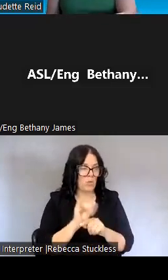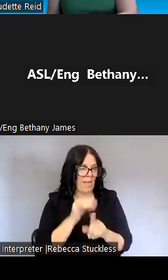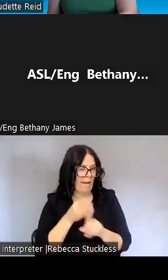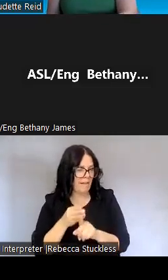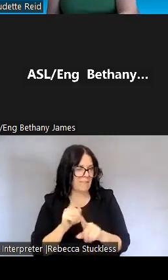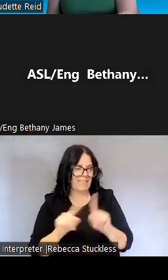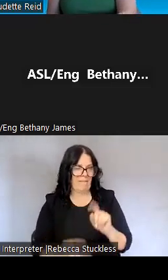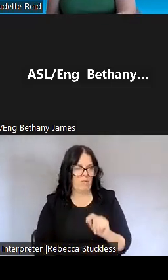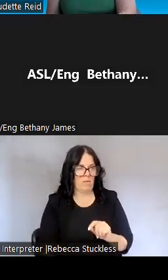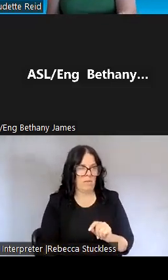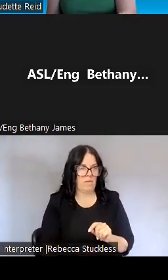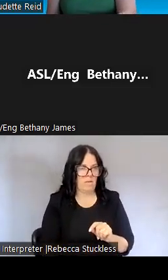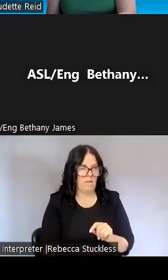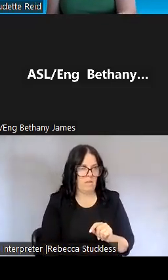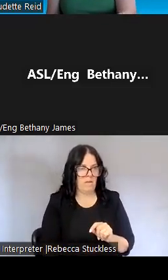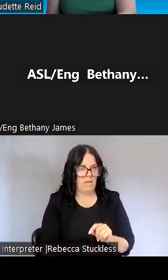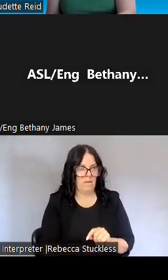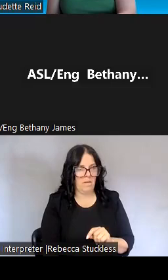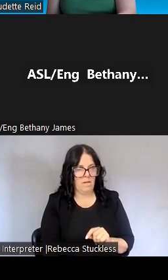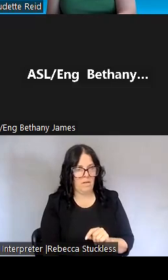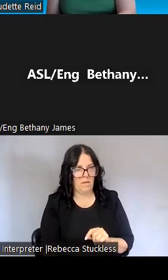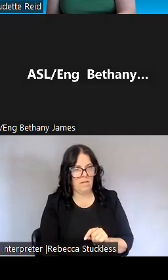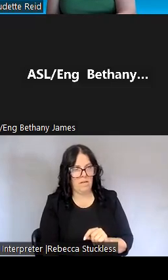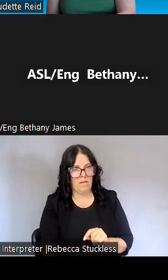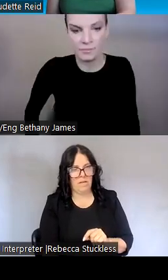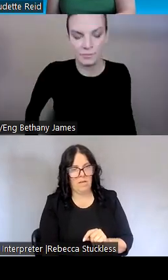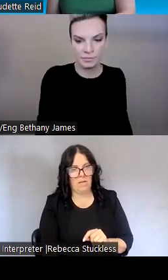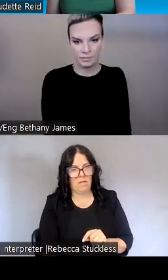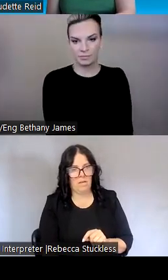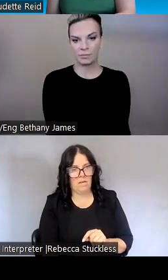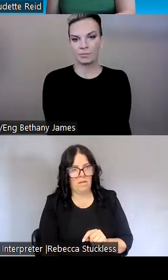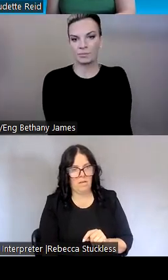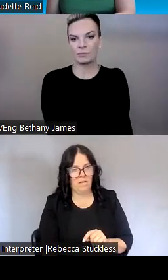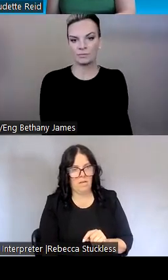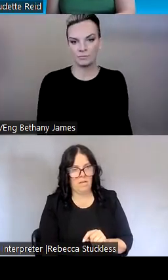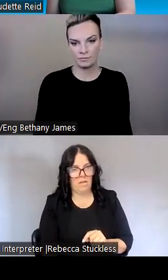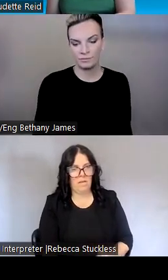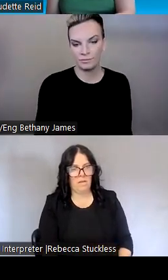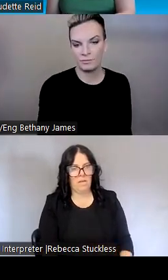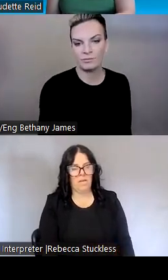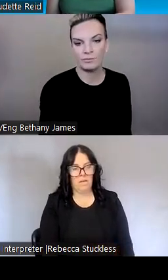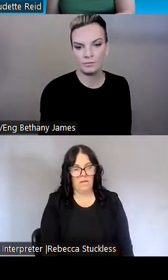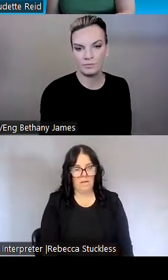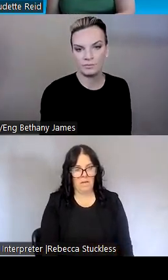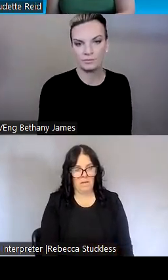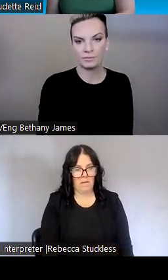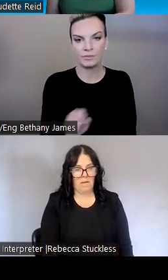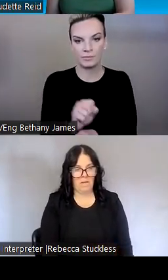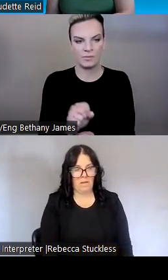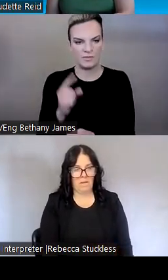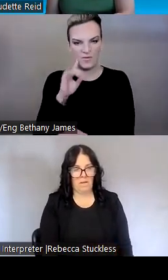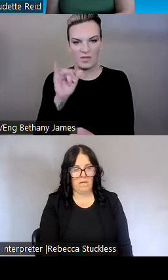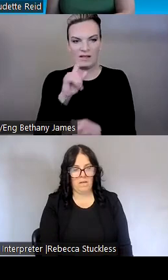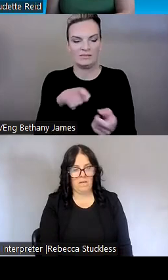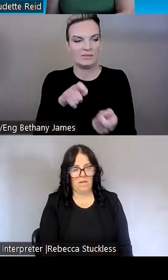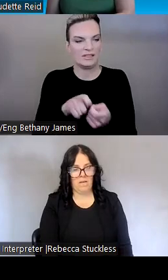profile after it's been set up. But it works for the specific hearing aids that